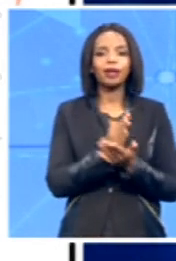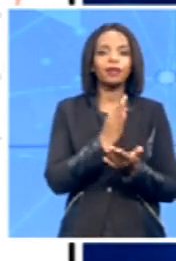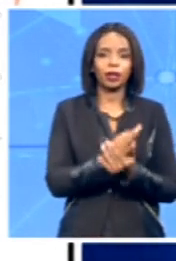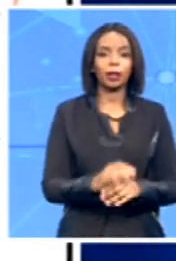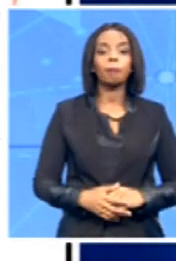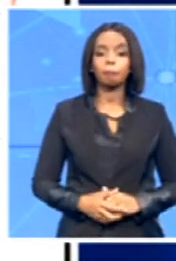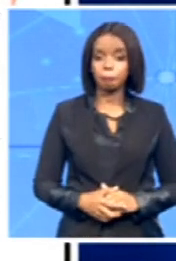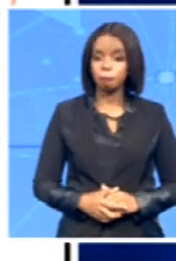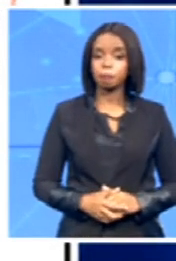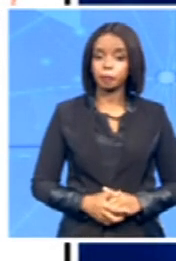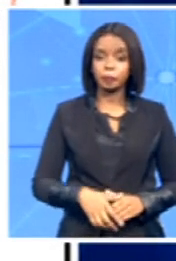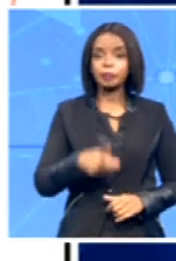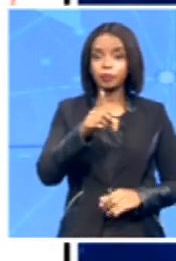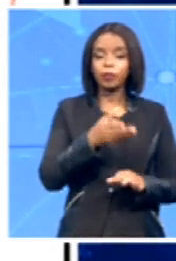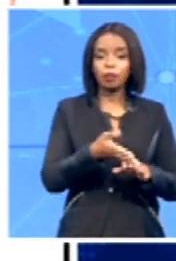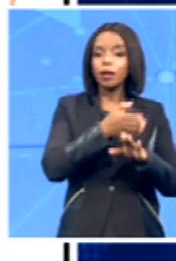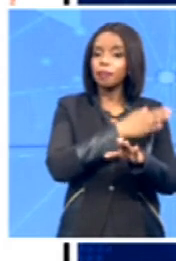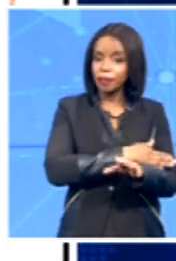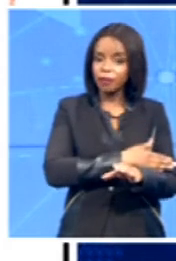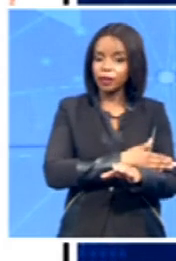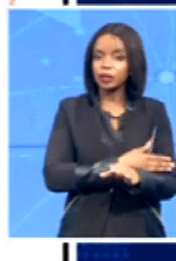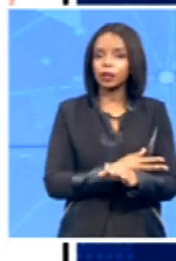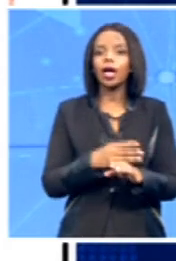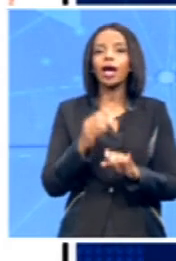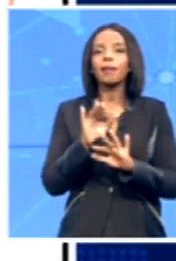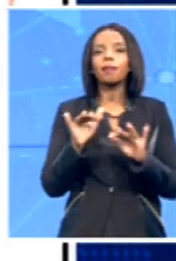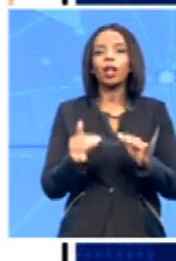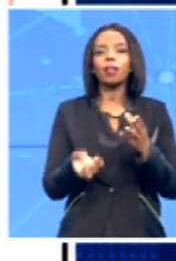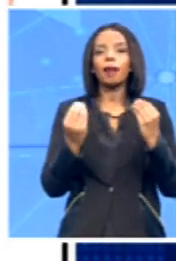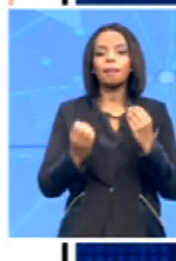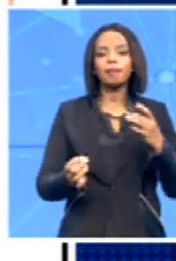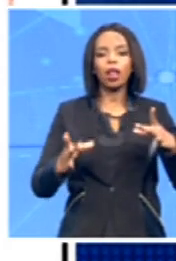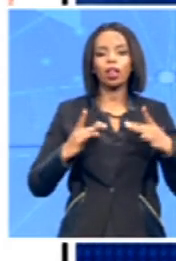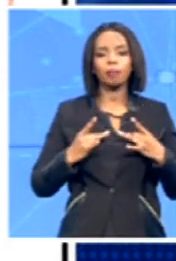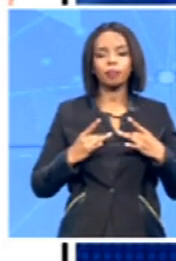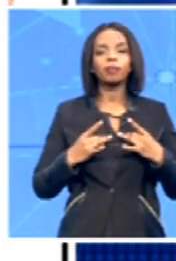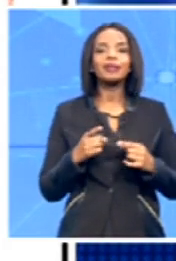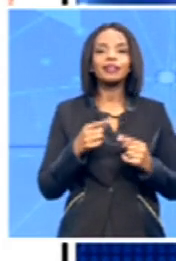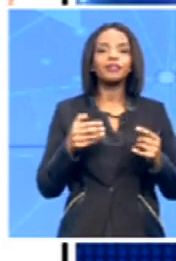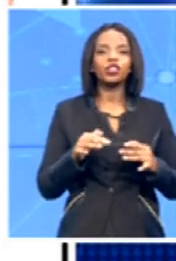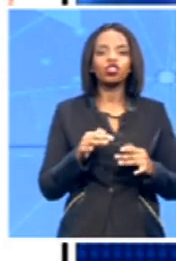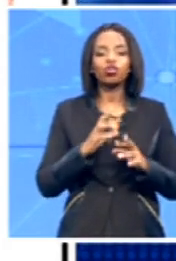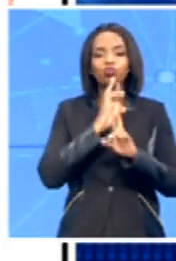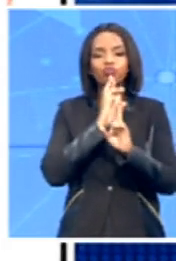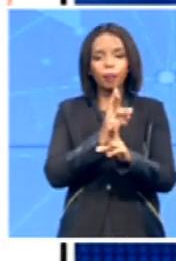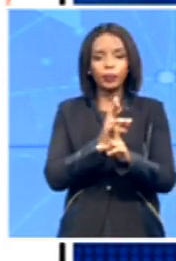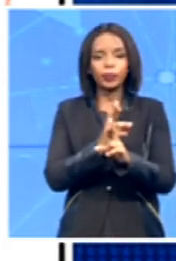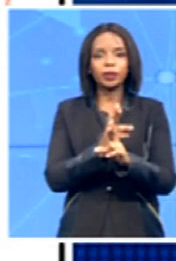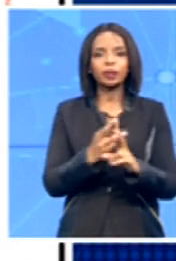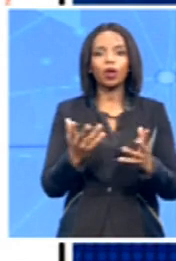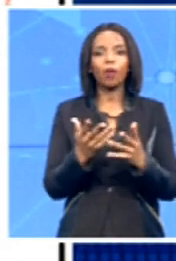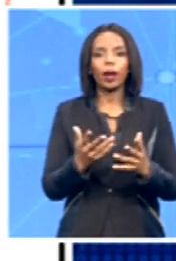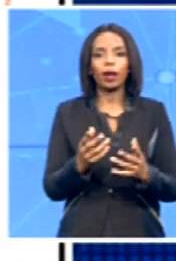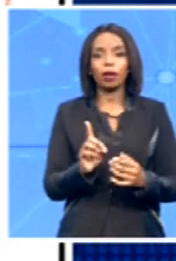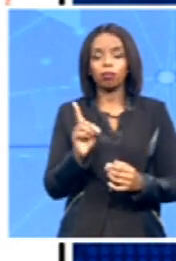And we have previously on this Digicon reported where the dotted red lines are what we called seroprevalence